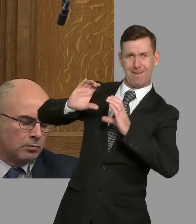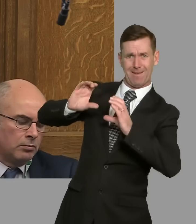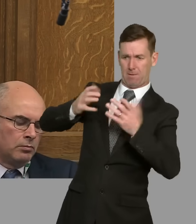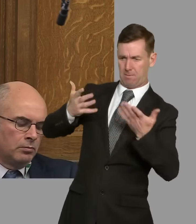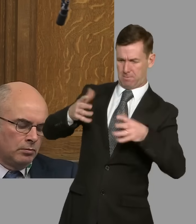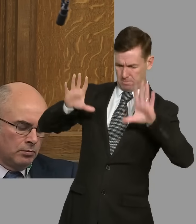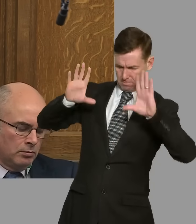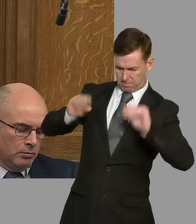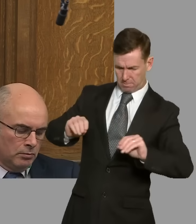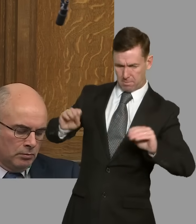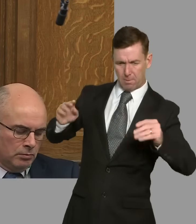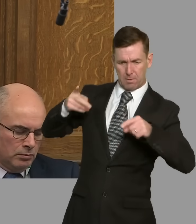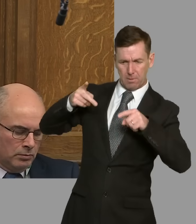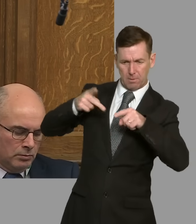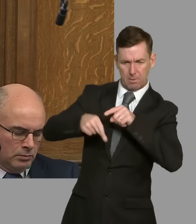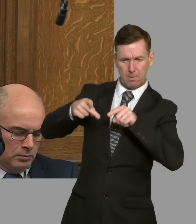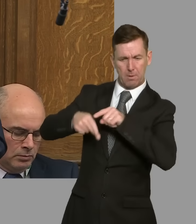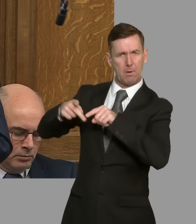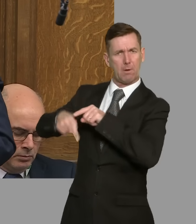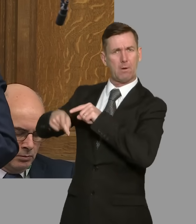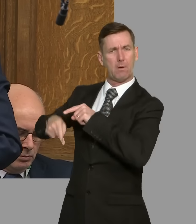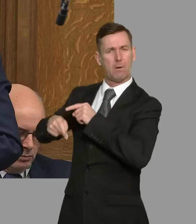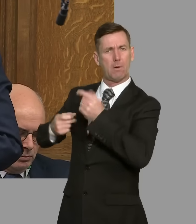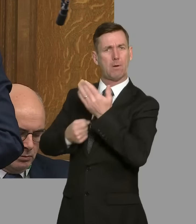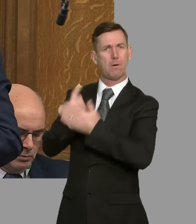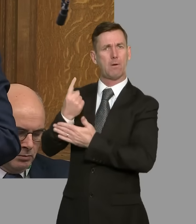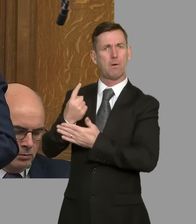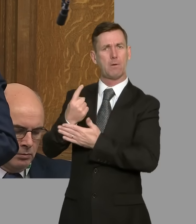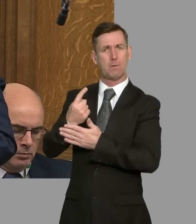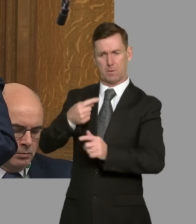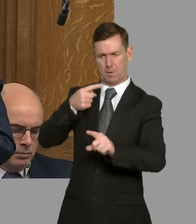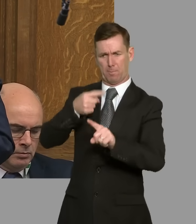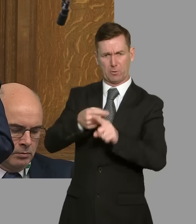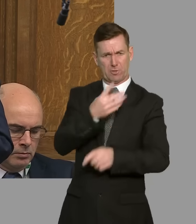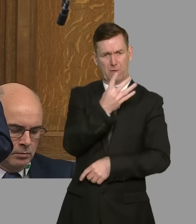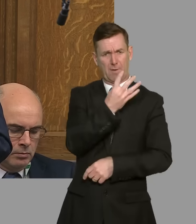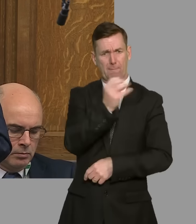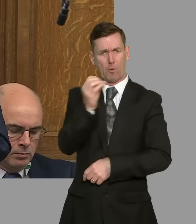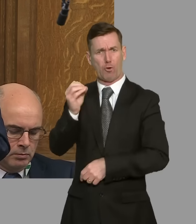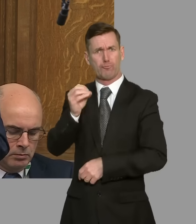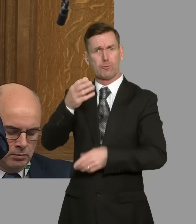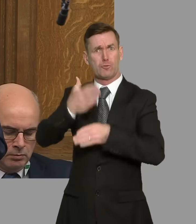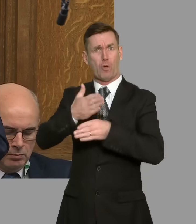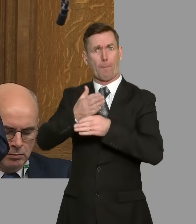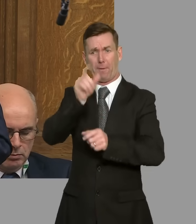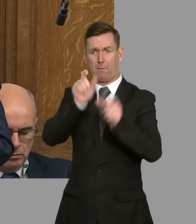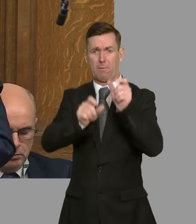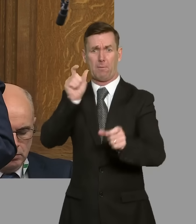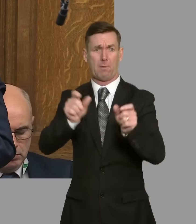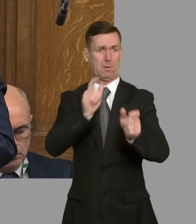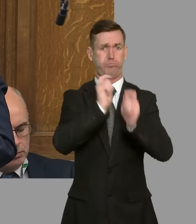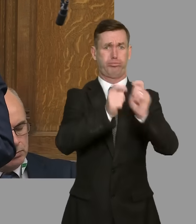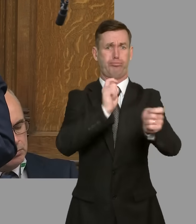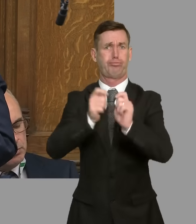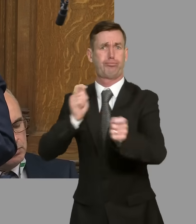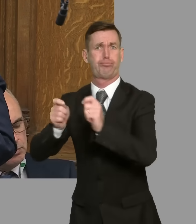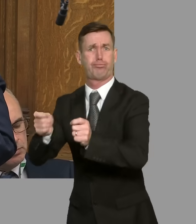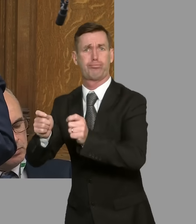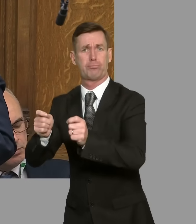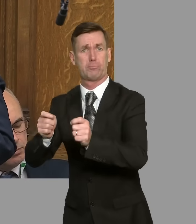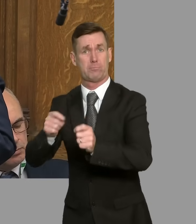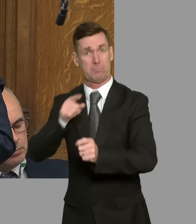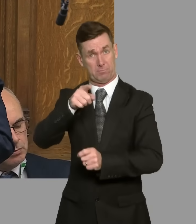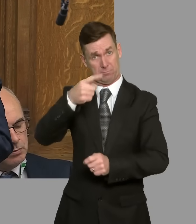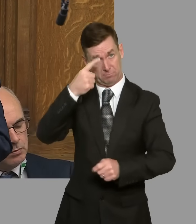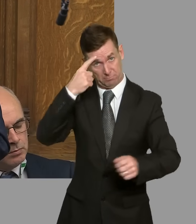compounded with 400 job losses? So can I ask the Prime Minister, does he support those cuts of those vital programmes? And will he